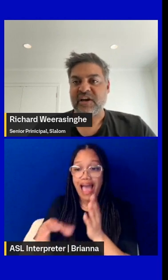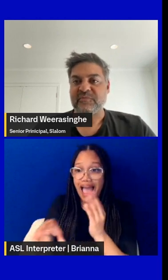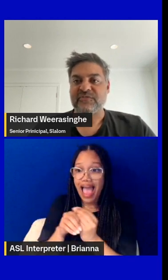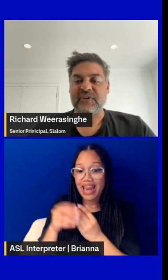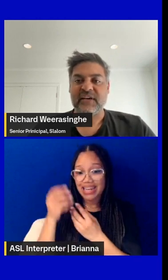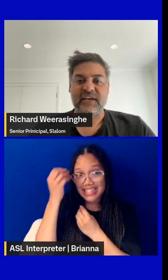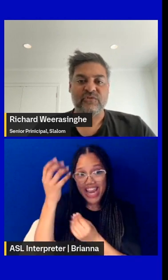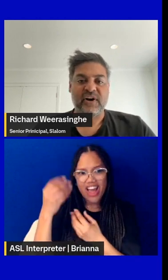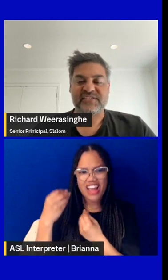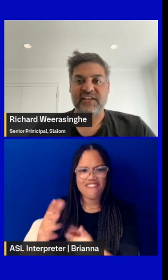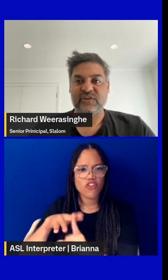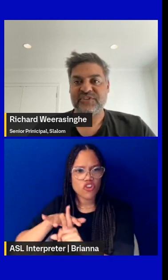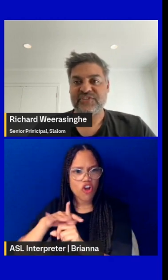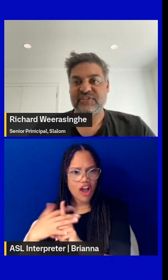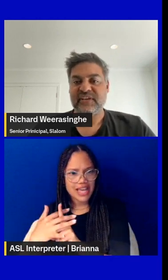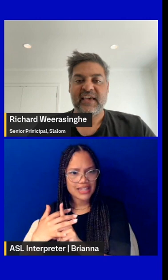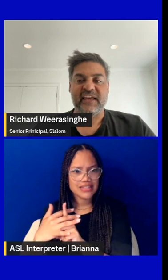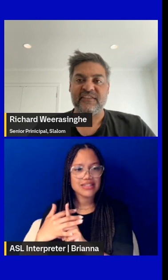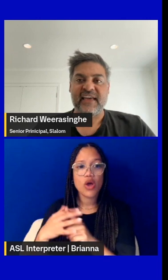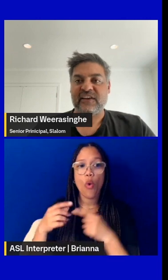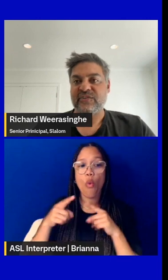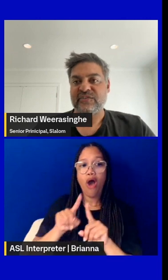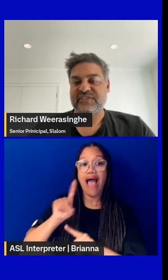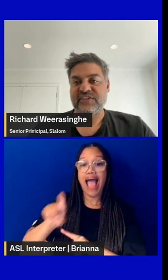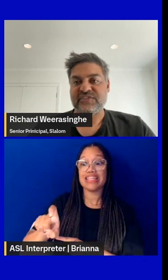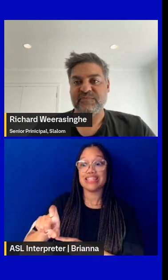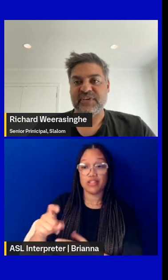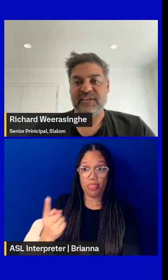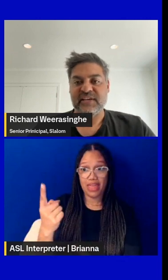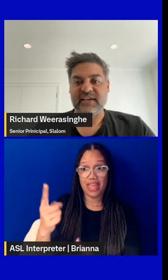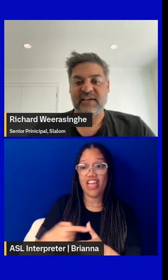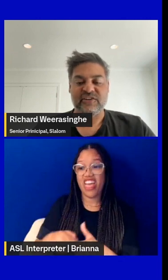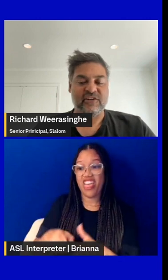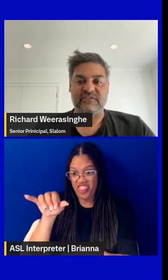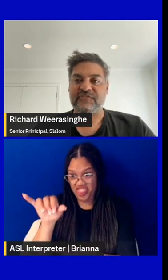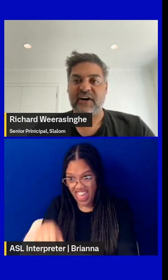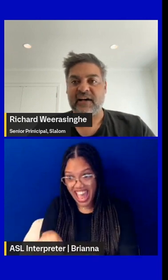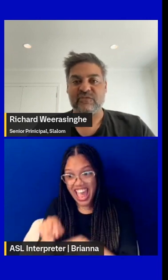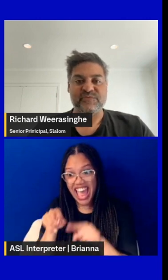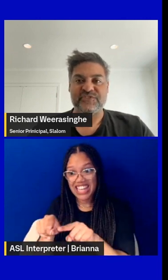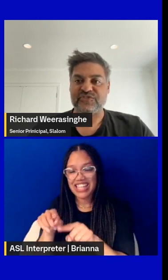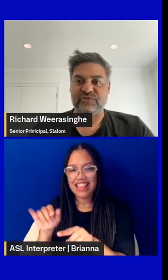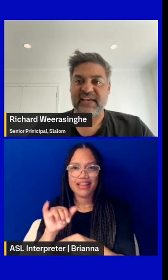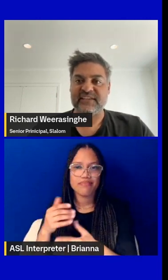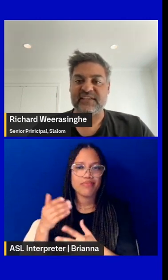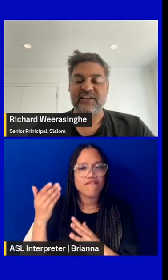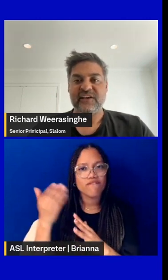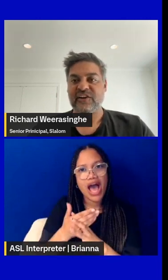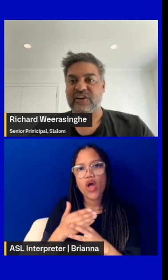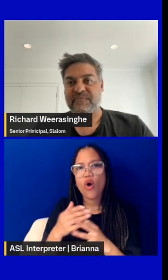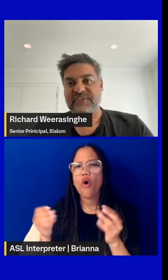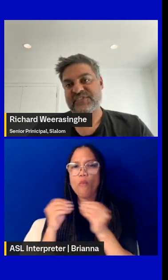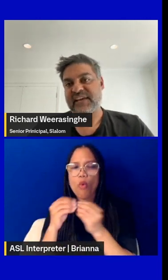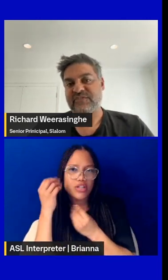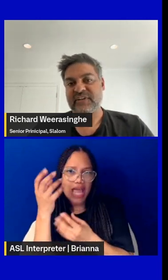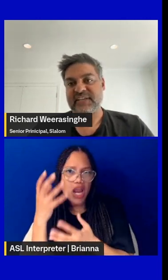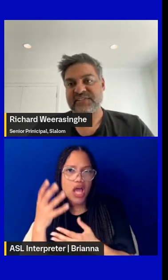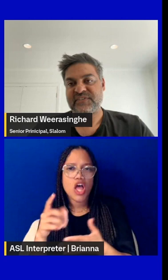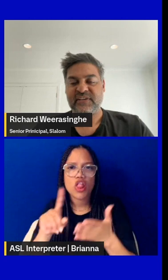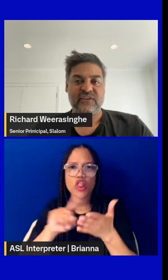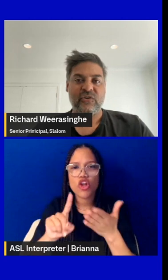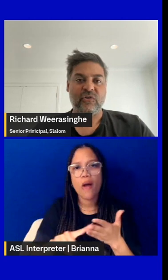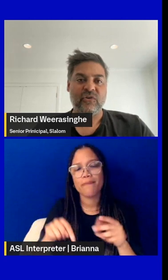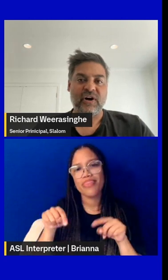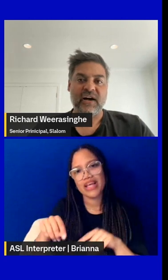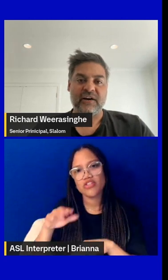at the time of you're asking it a question, and that could essentially be like a file or some additional data. Look up this data in a